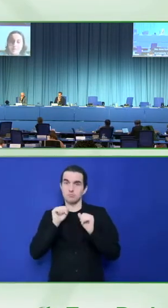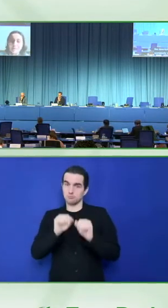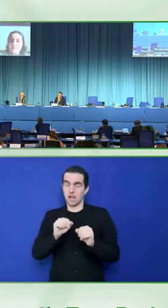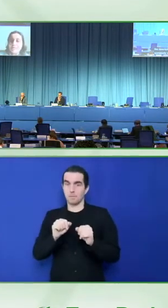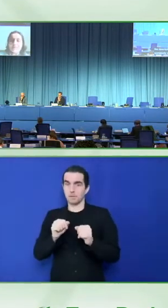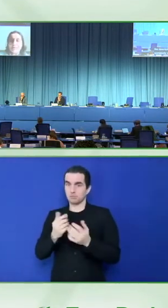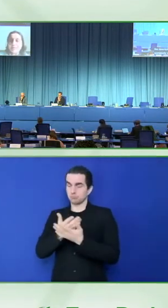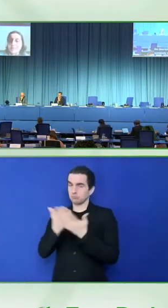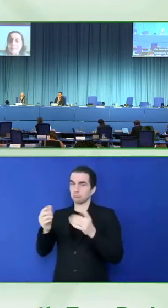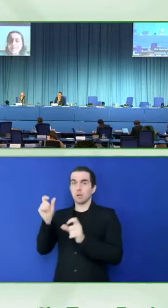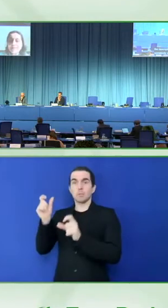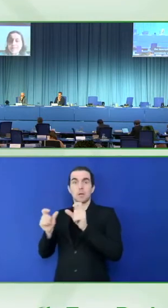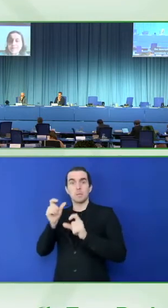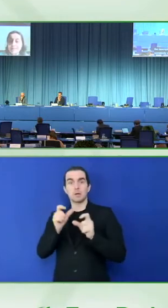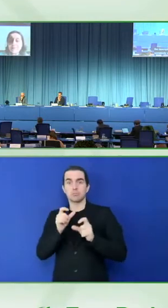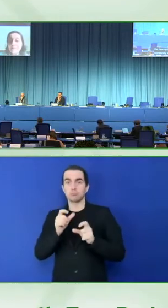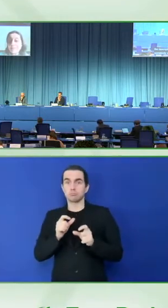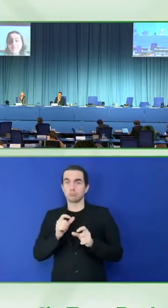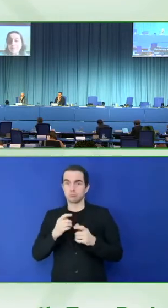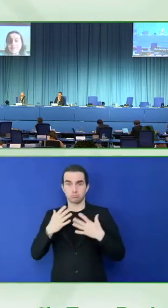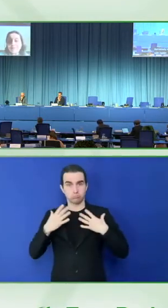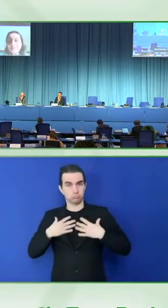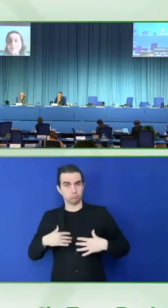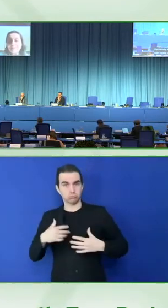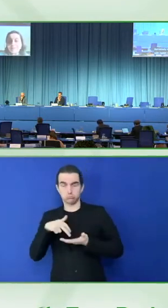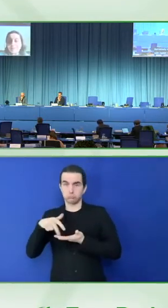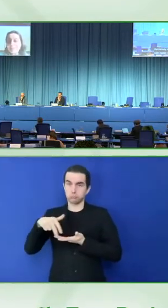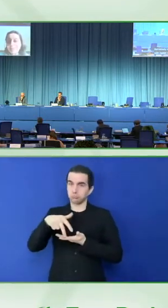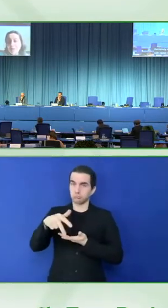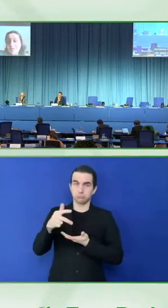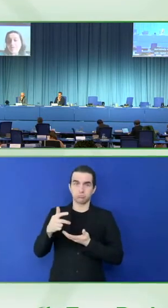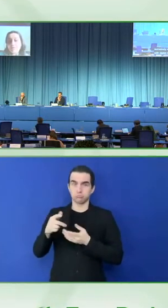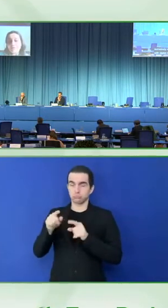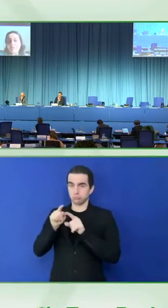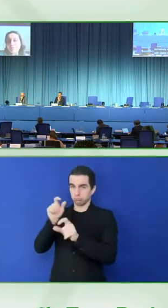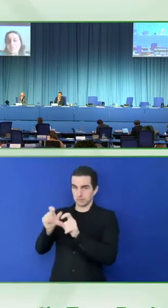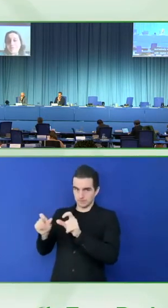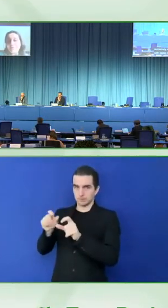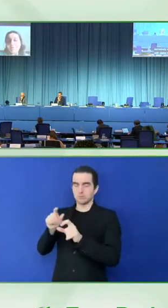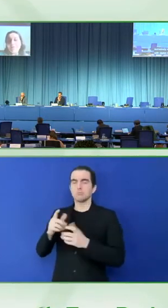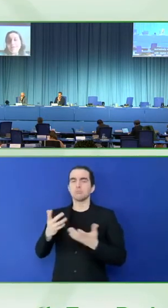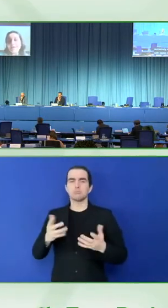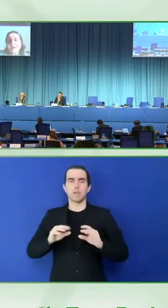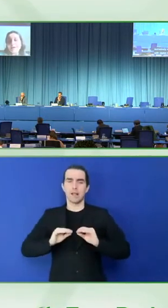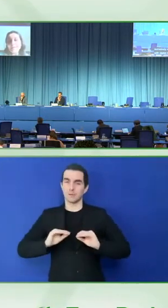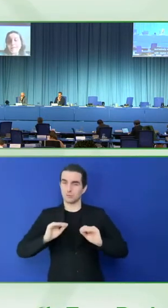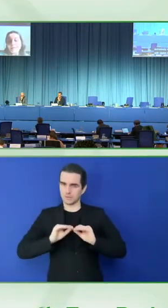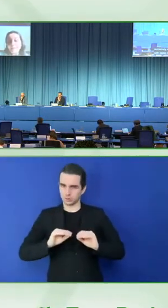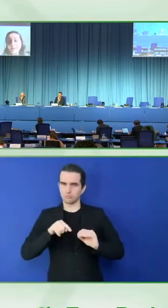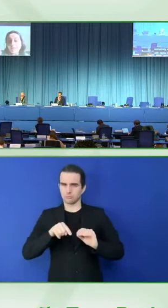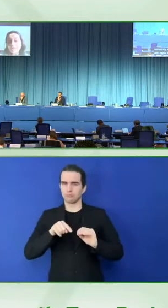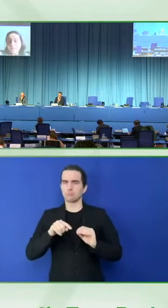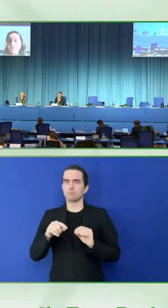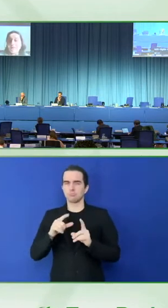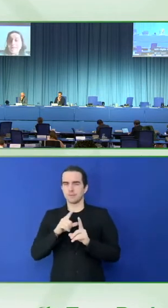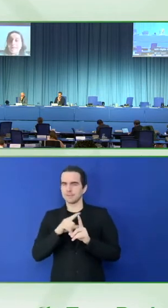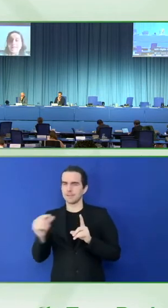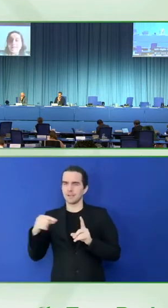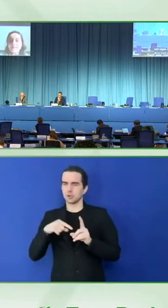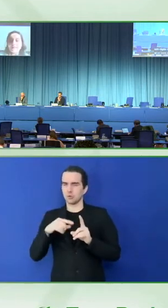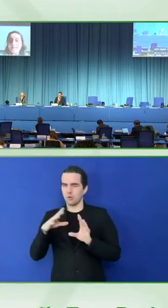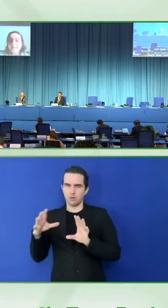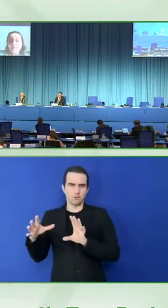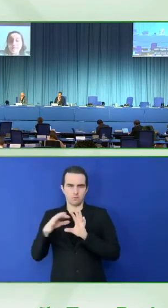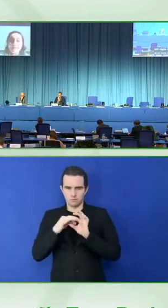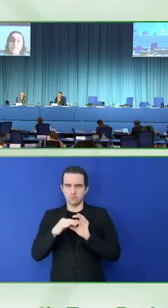at a screen and we couldn't see it correctly, right? And that was a temporary disability that all of us experienced. And if you can almost take that